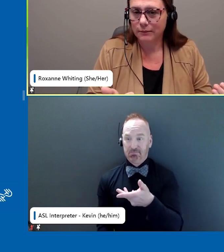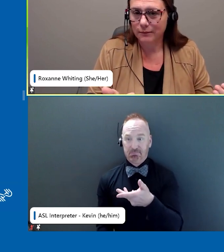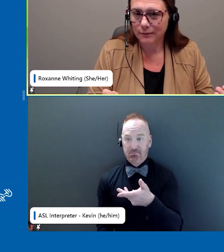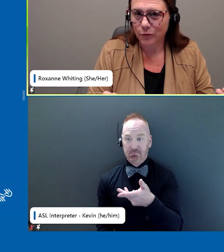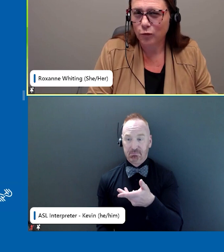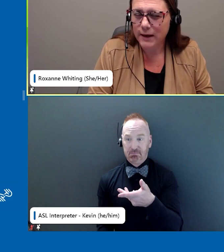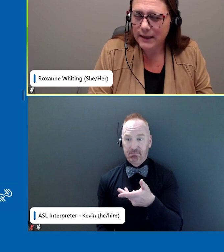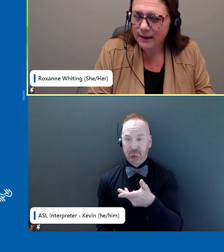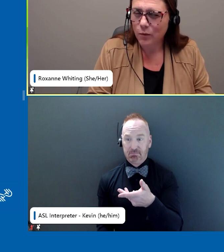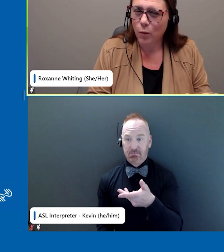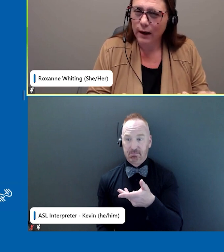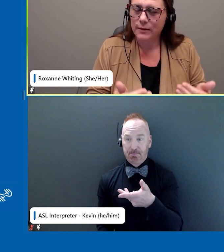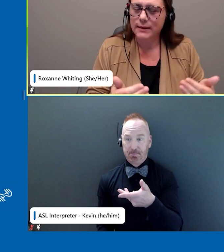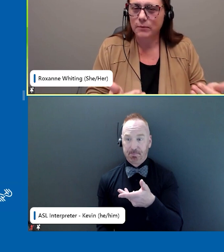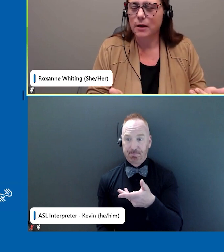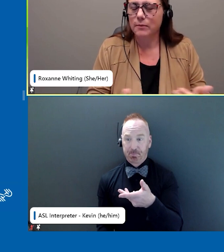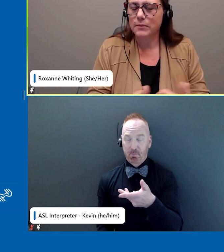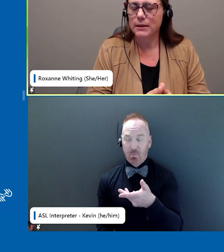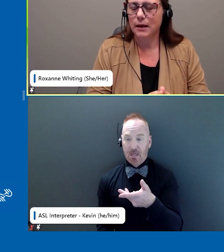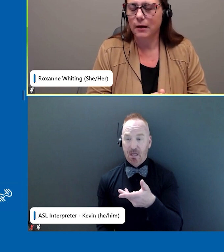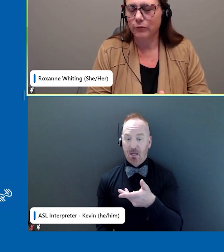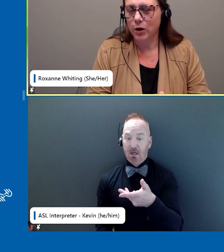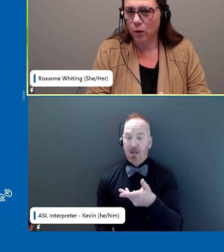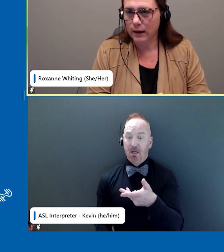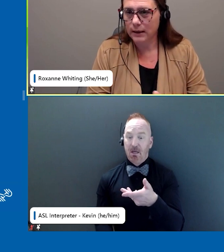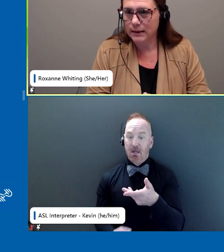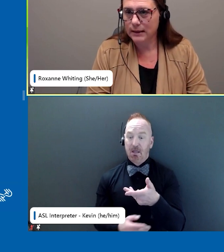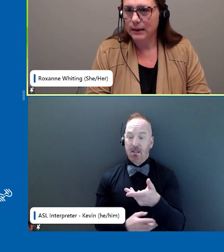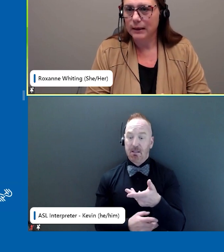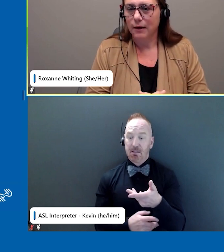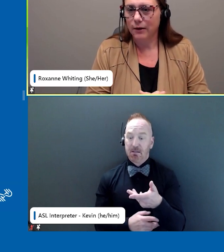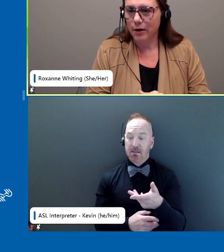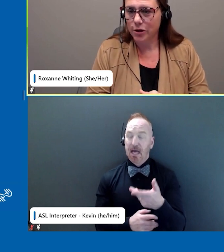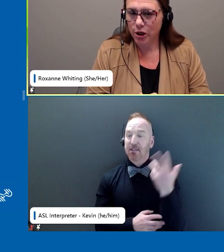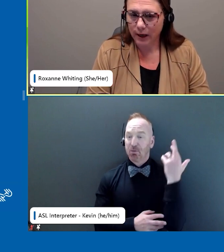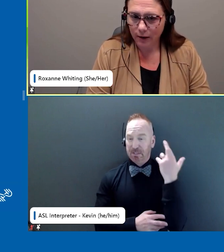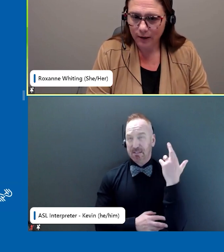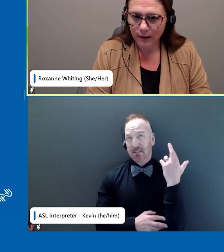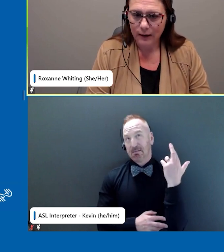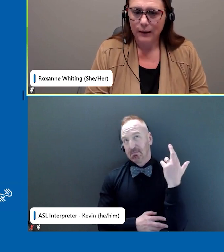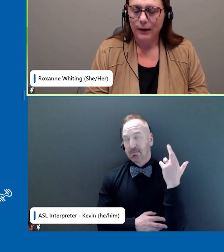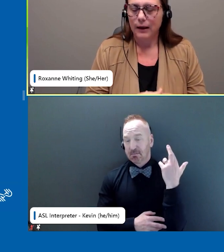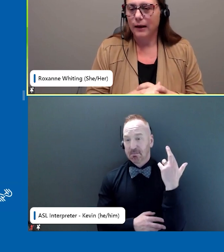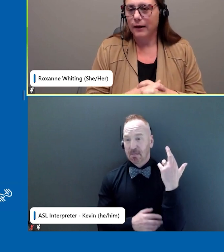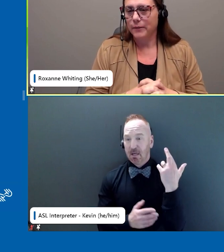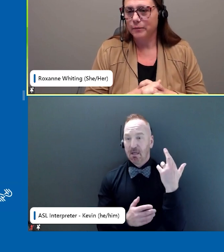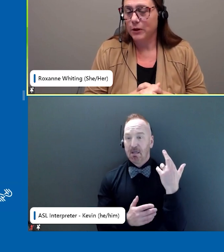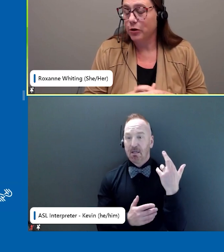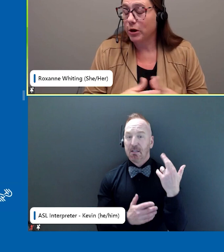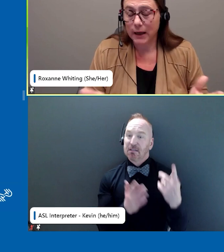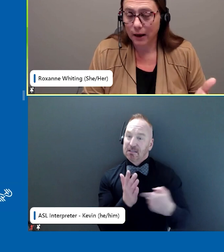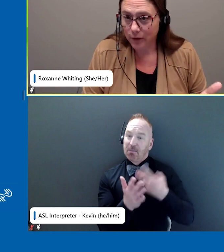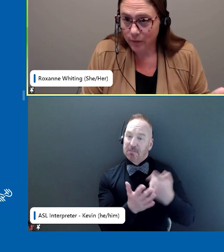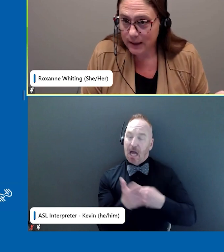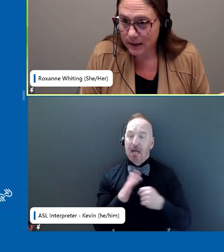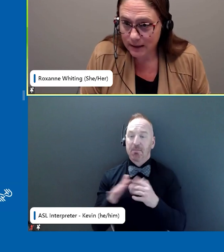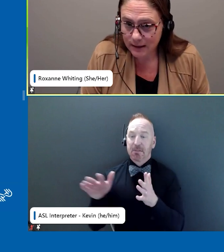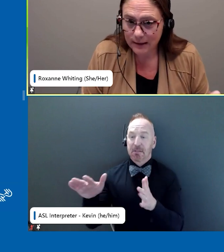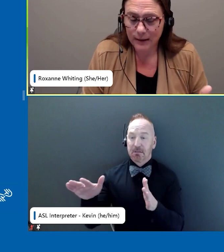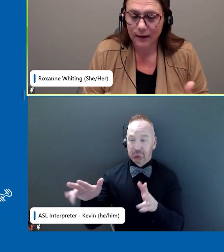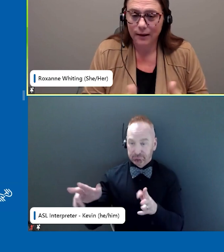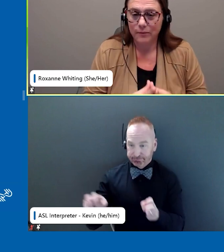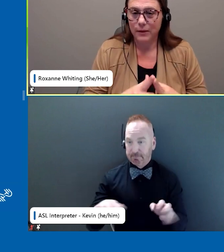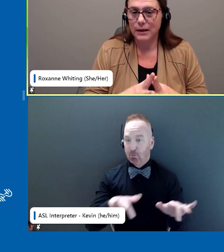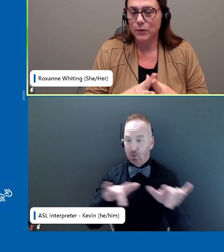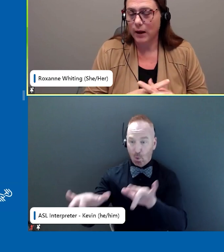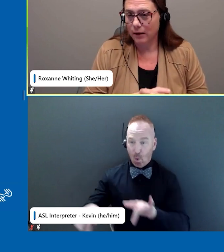one reason where sometimes recordings are not shared. There could be other